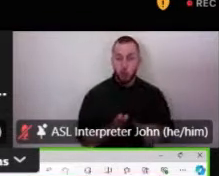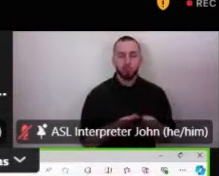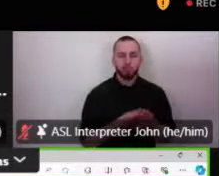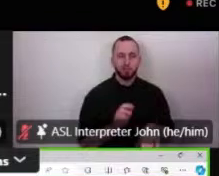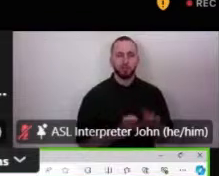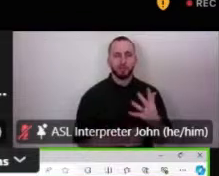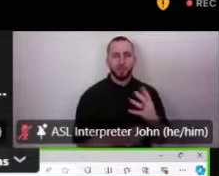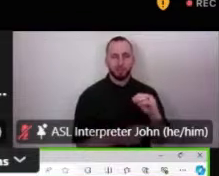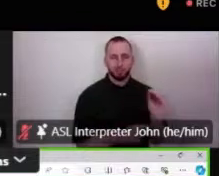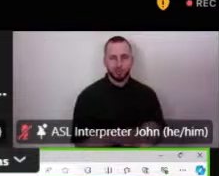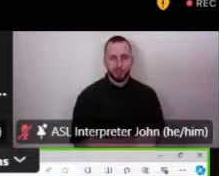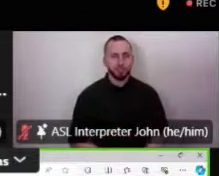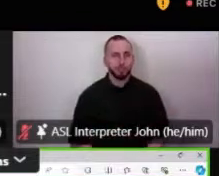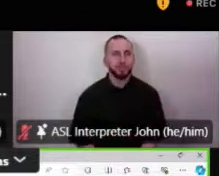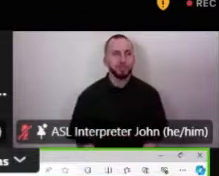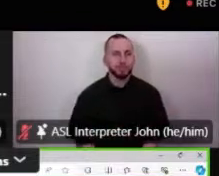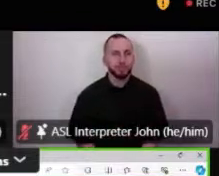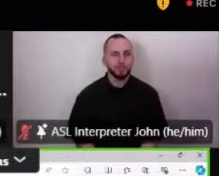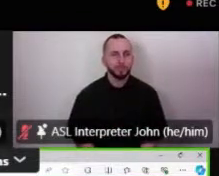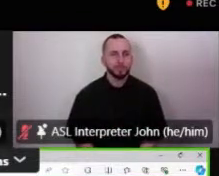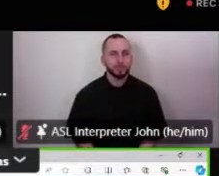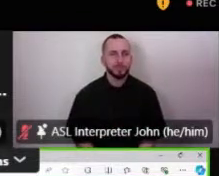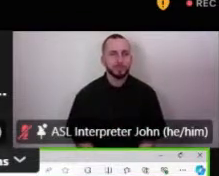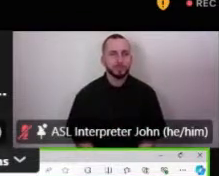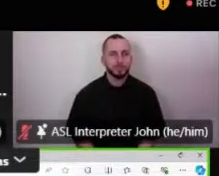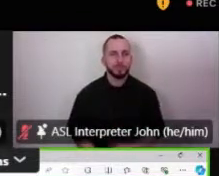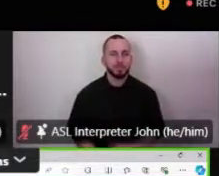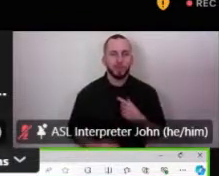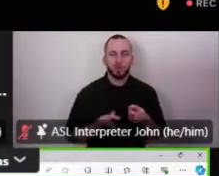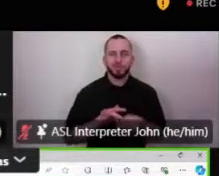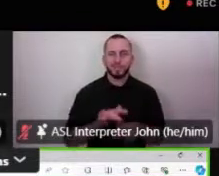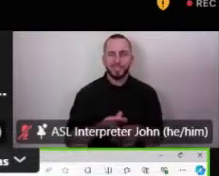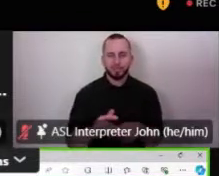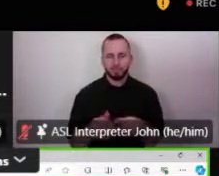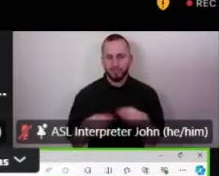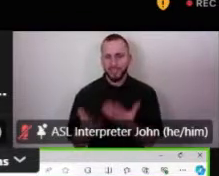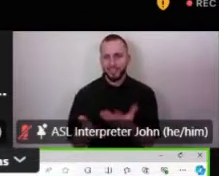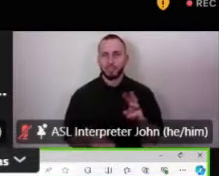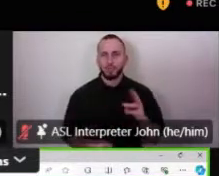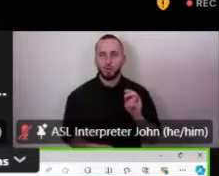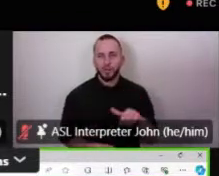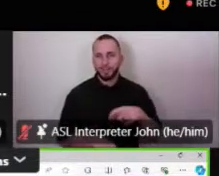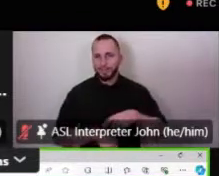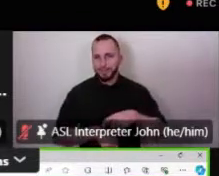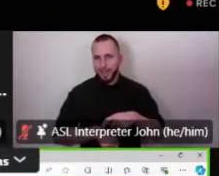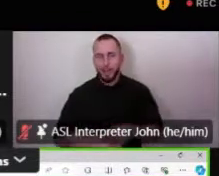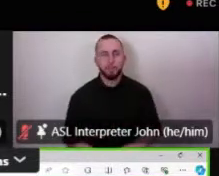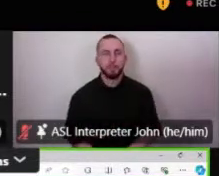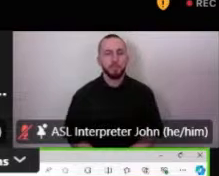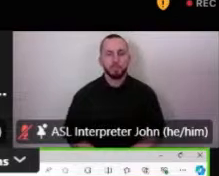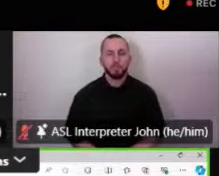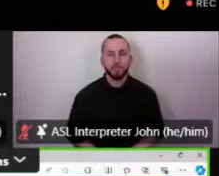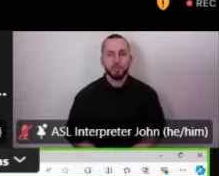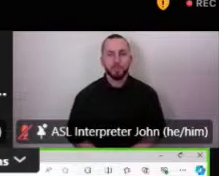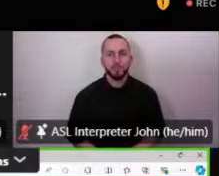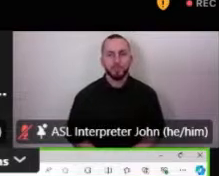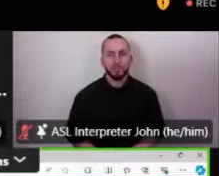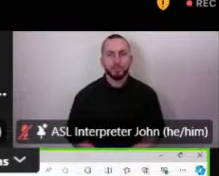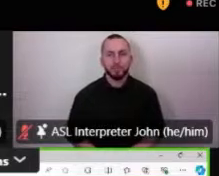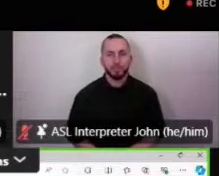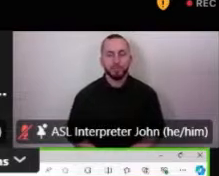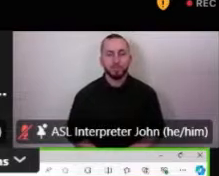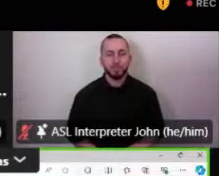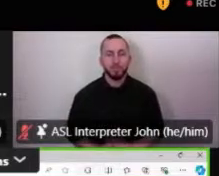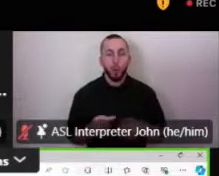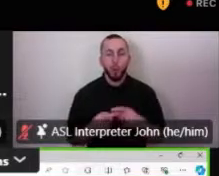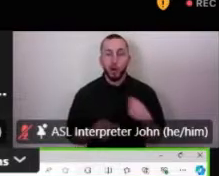I'm going to move forward so Whitney has lots of time. But what I'll say here is just really when we're thinking about creating a